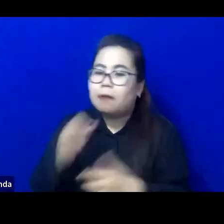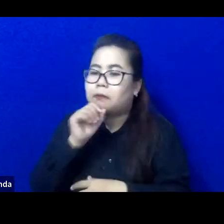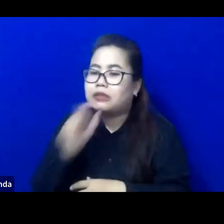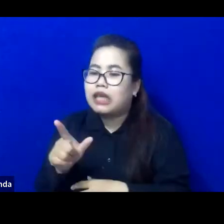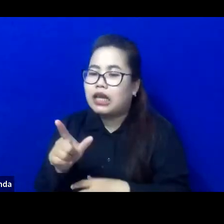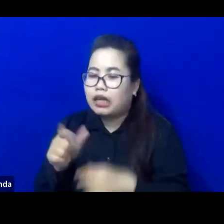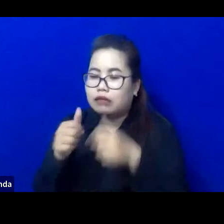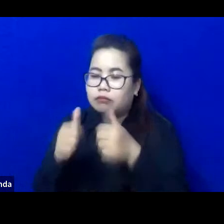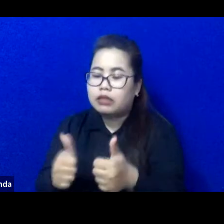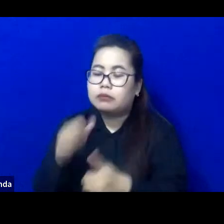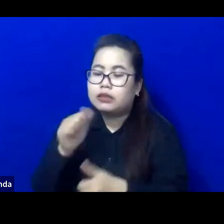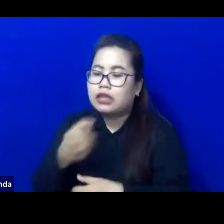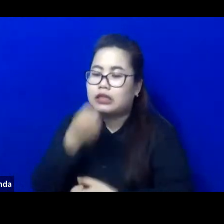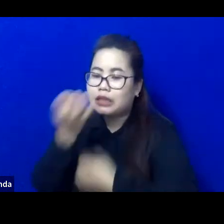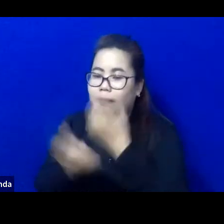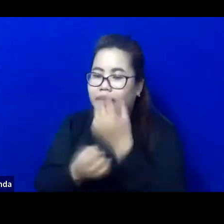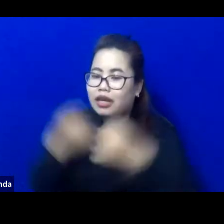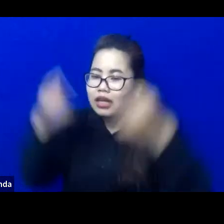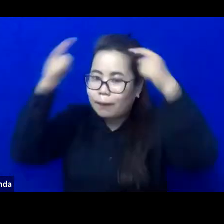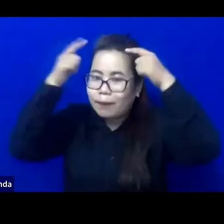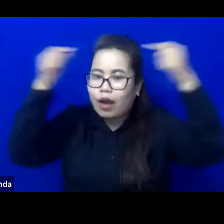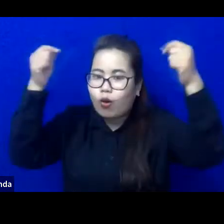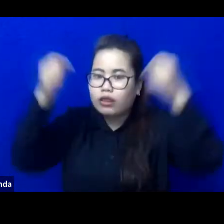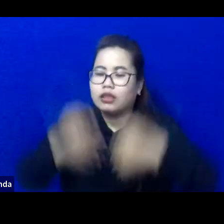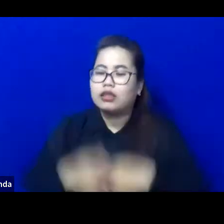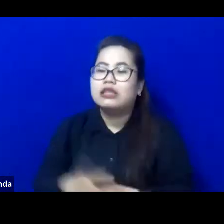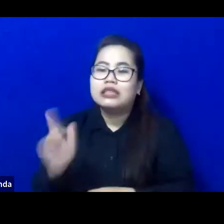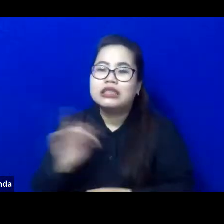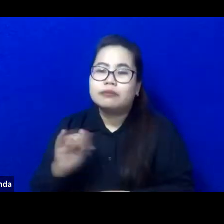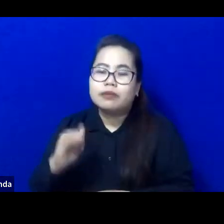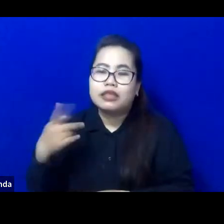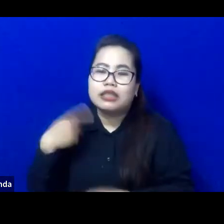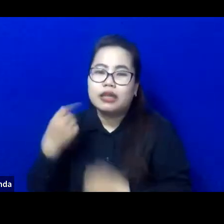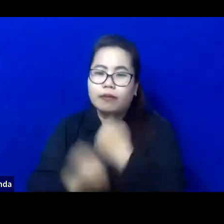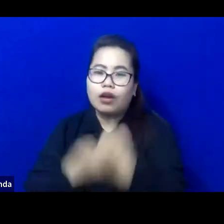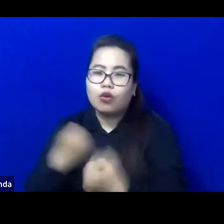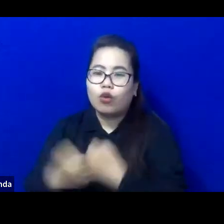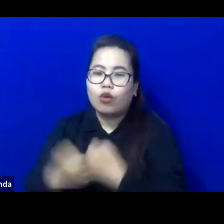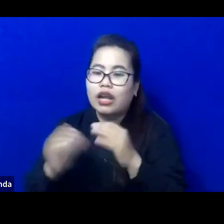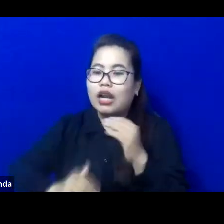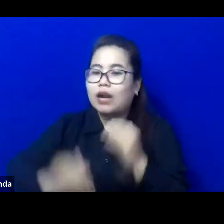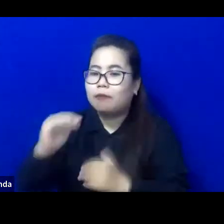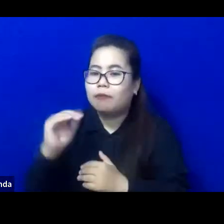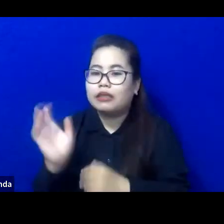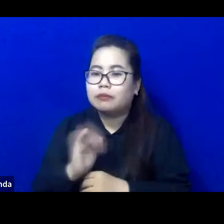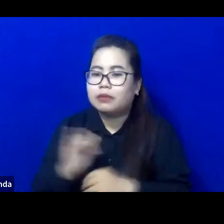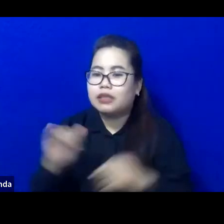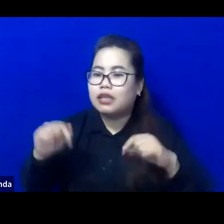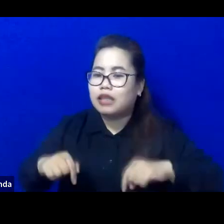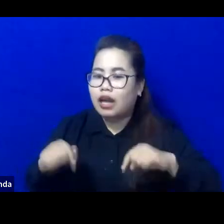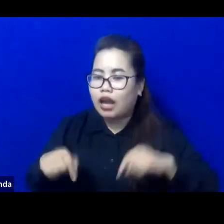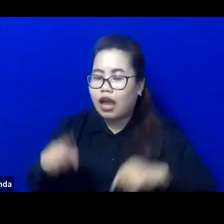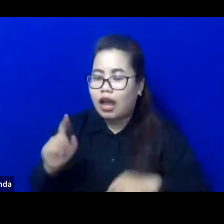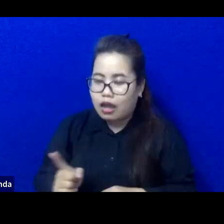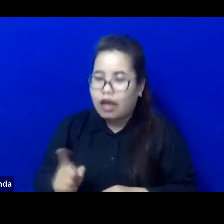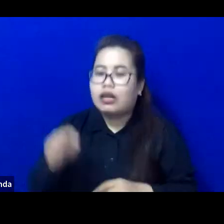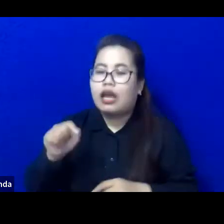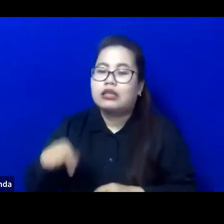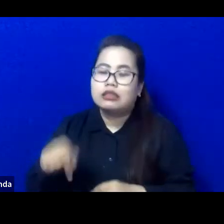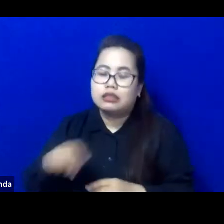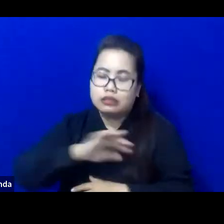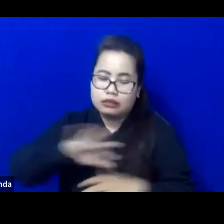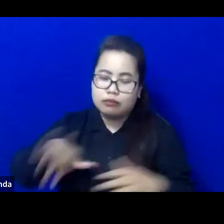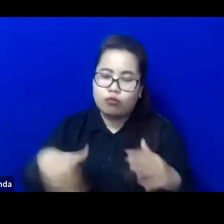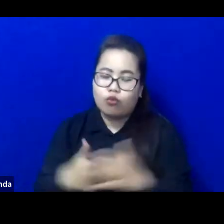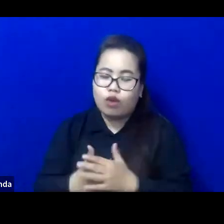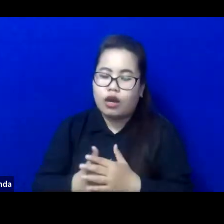How we can move beyond that, it's going to vary depending on the local context.